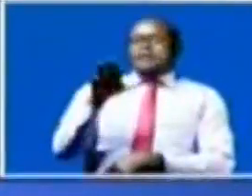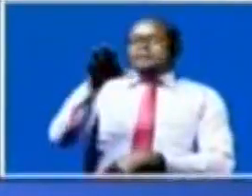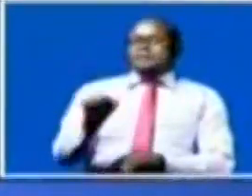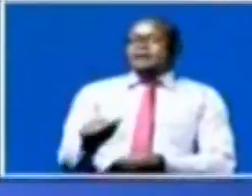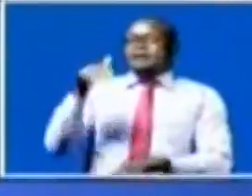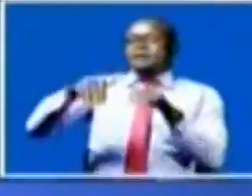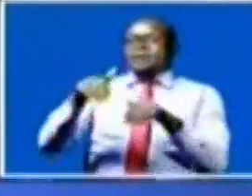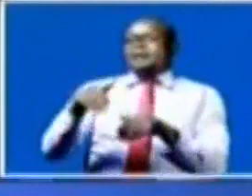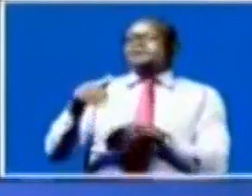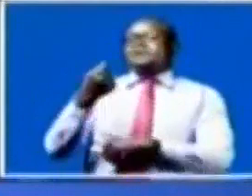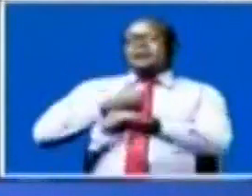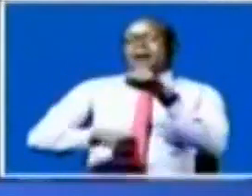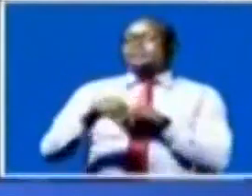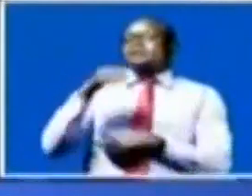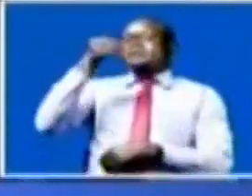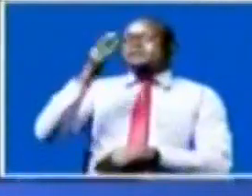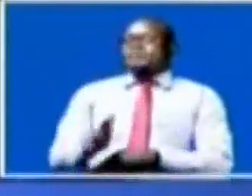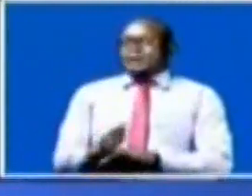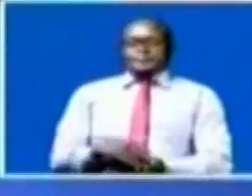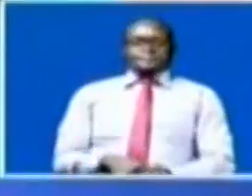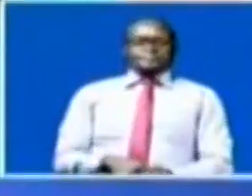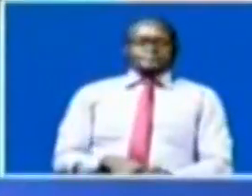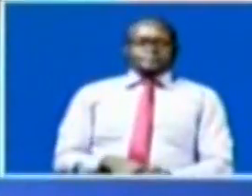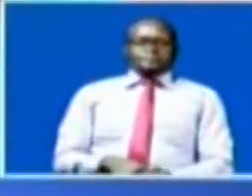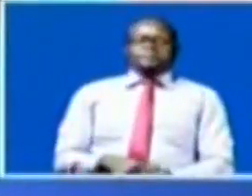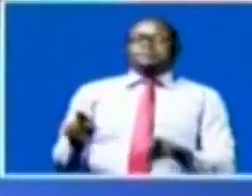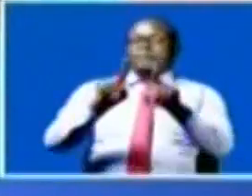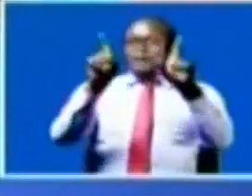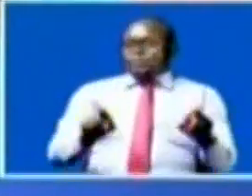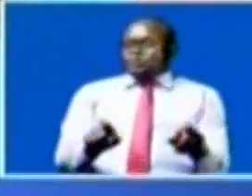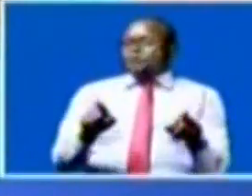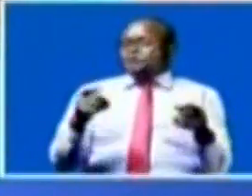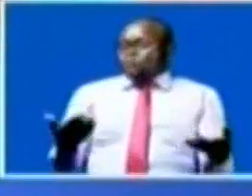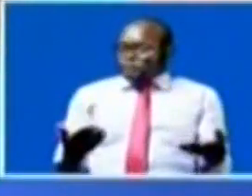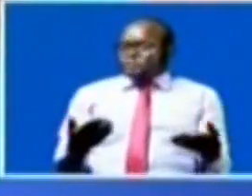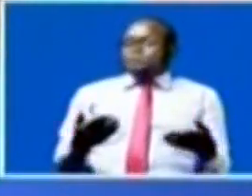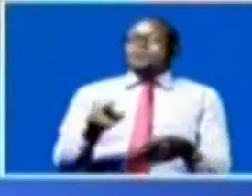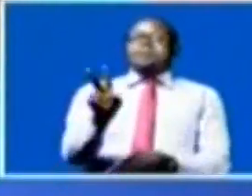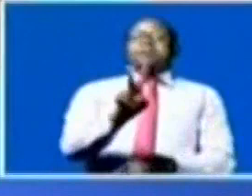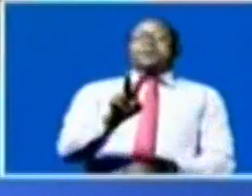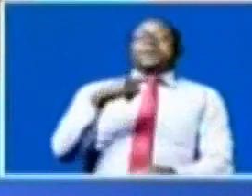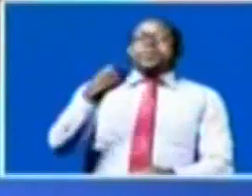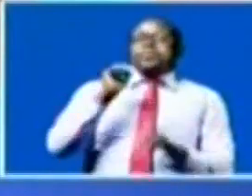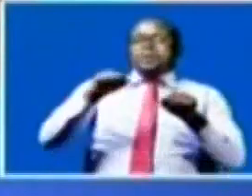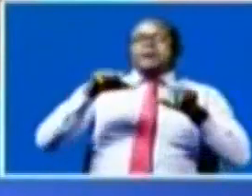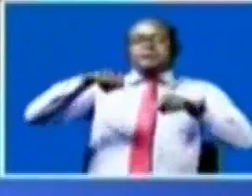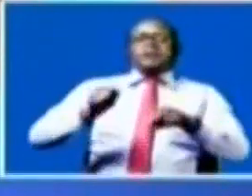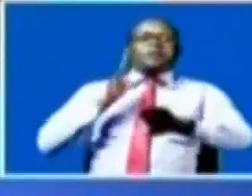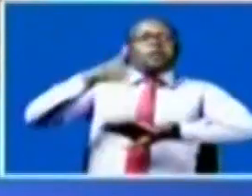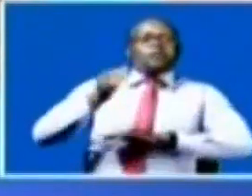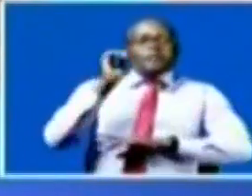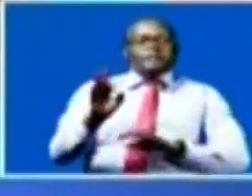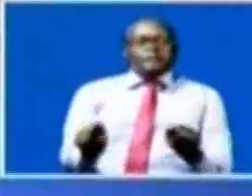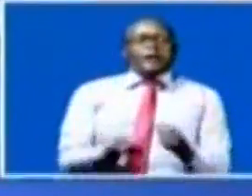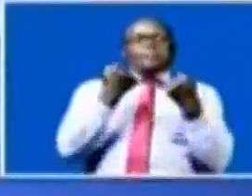MCS to elect an acting speaker, Chege Mwaura. The big question is, between the two, who can take charge in